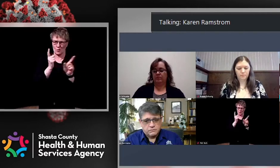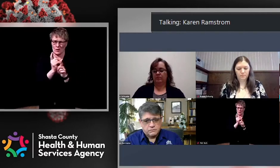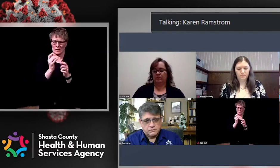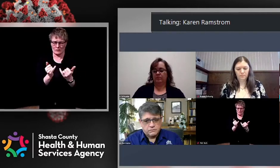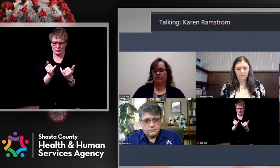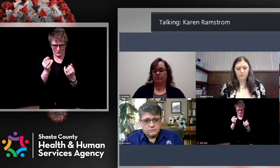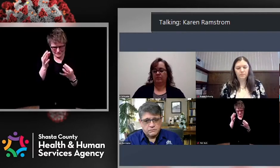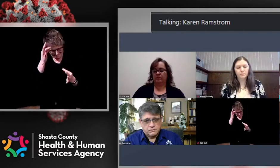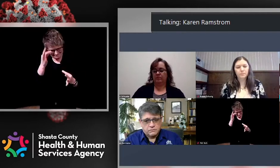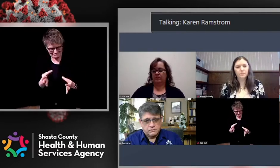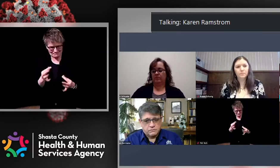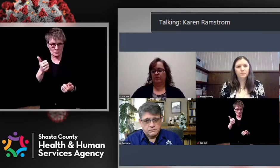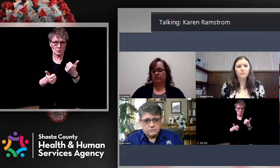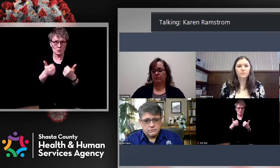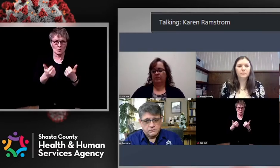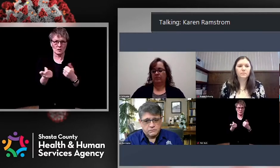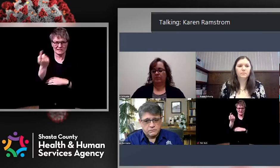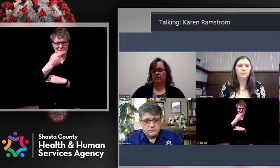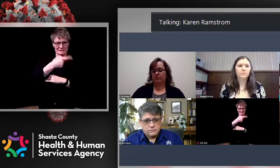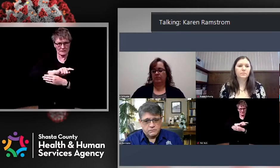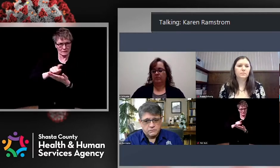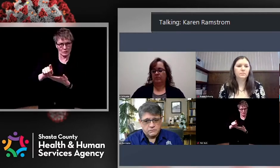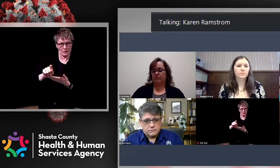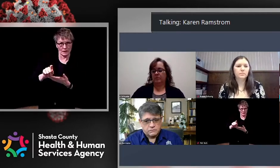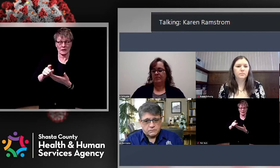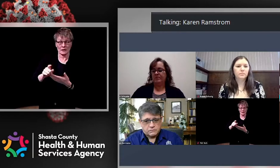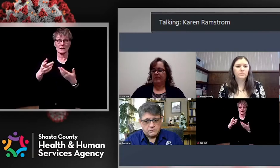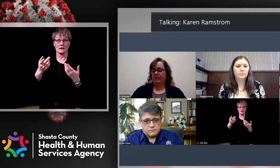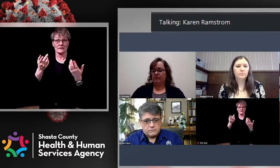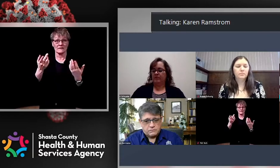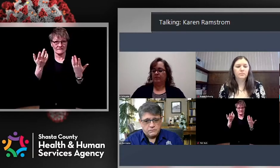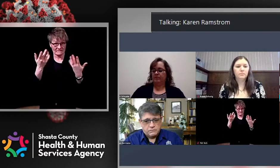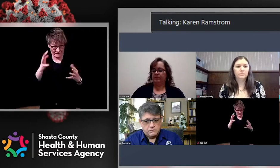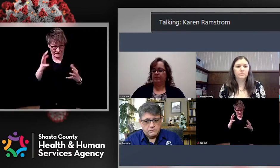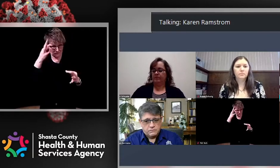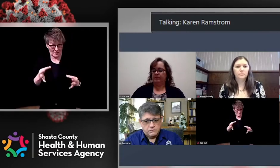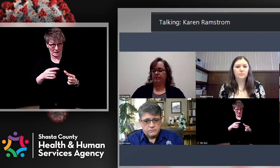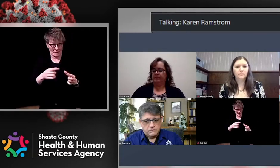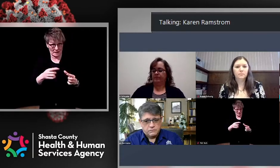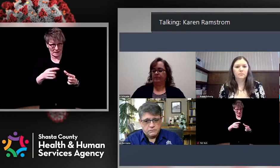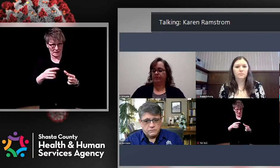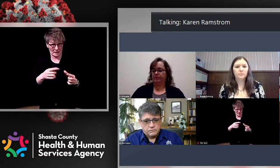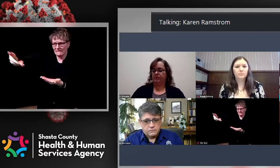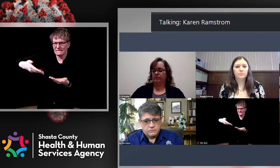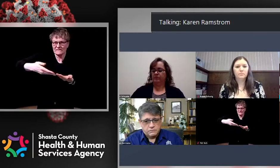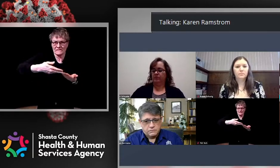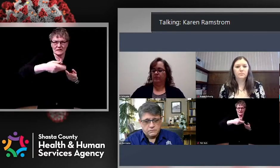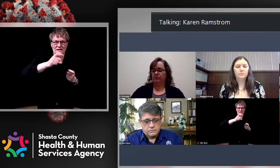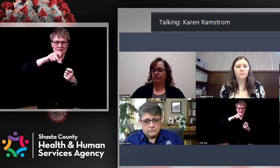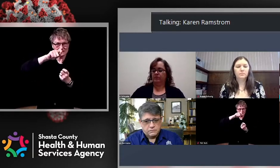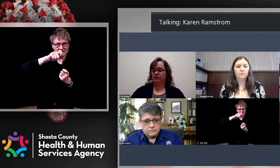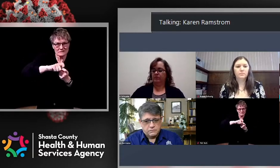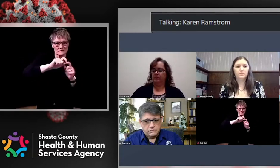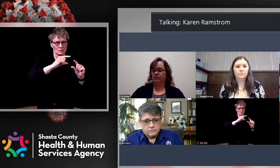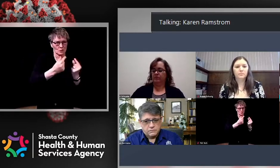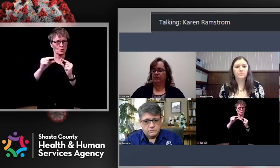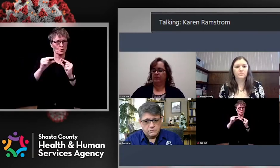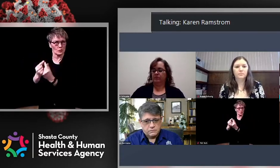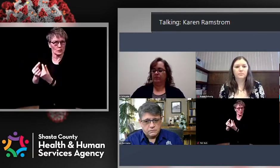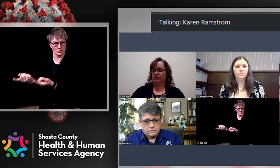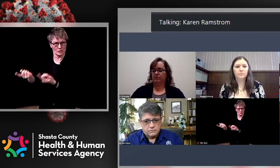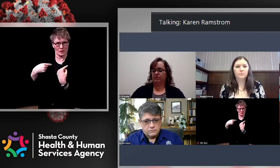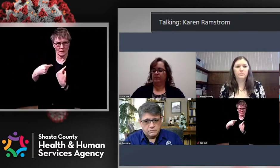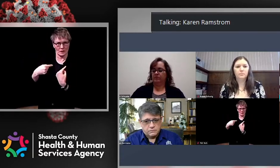where we will invite certain groups. And so once we get those going, I think we'll see it pick up a little bit. But you're right,